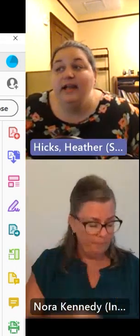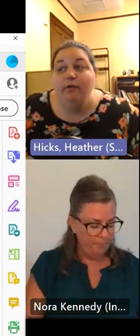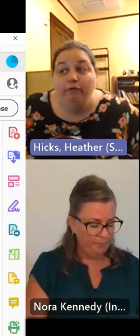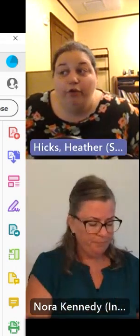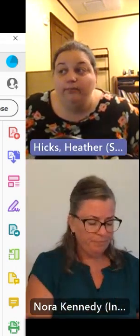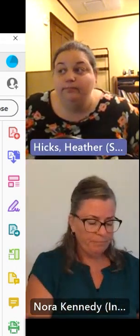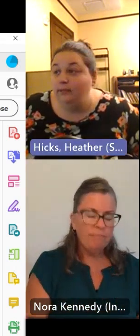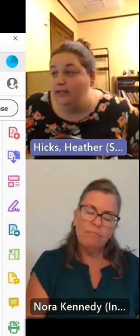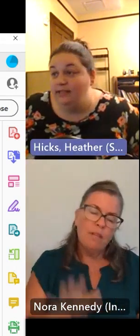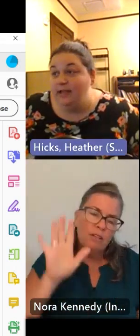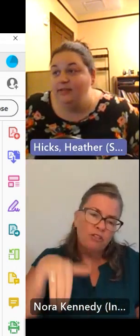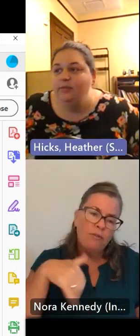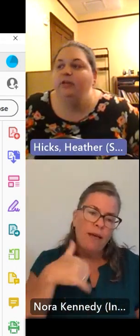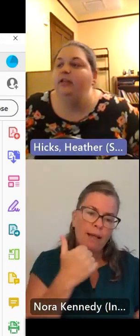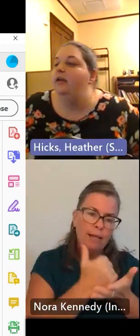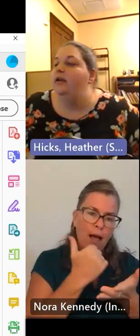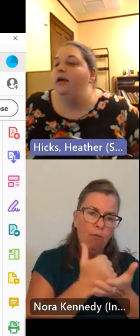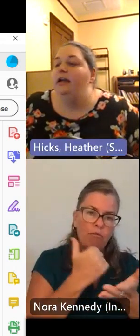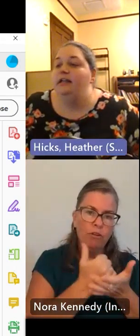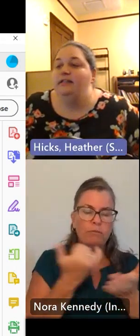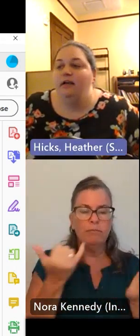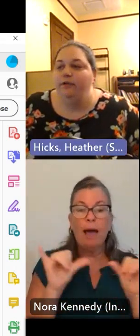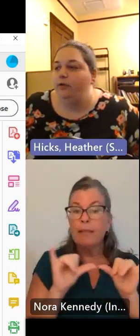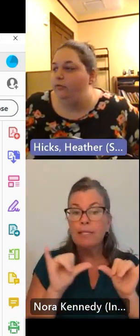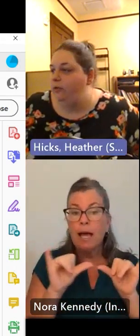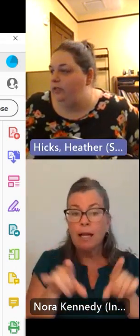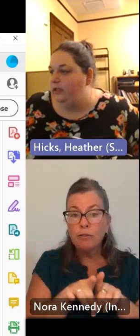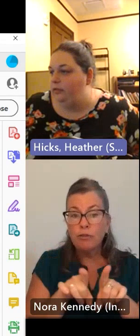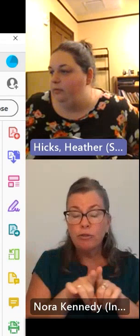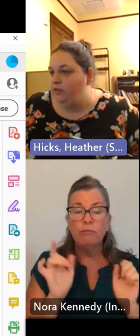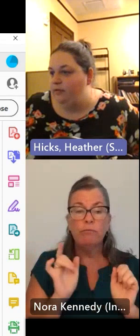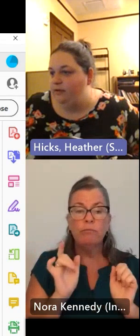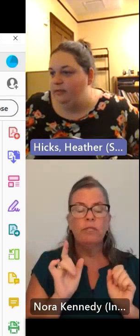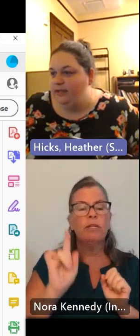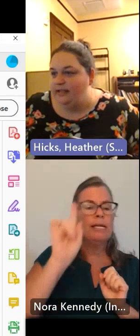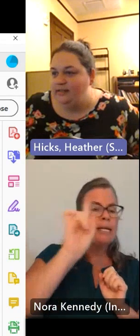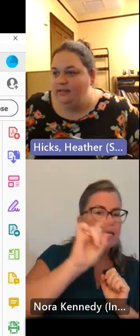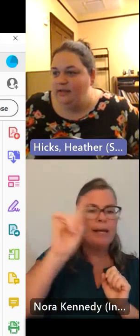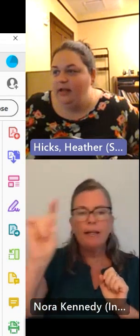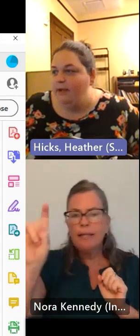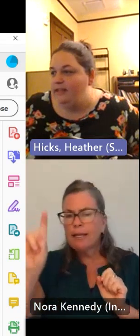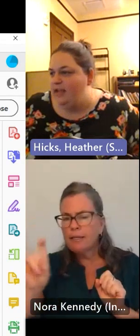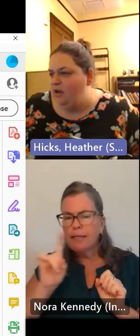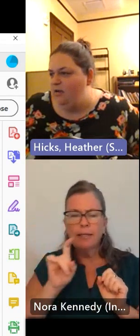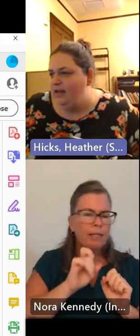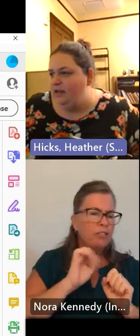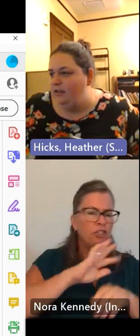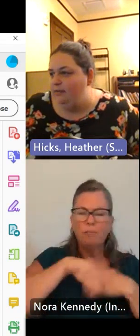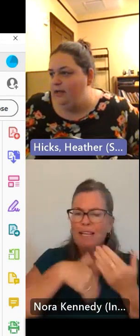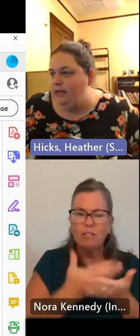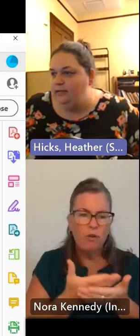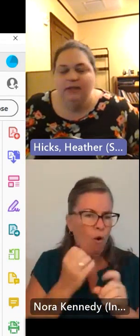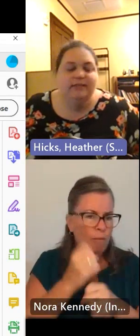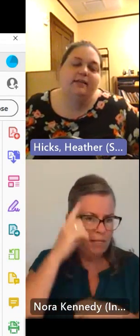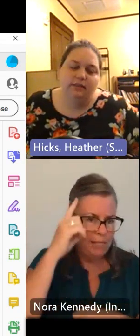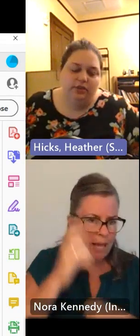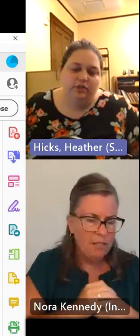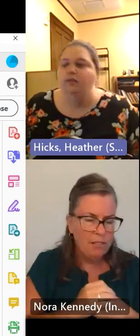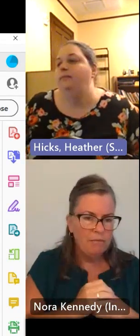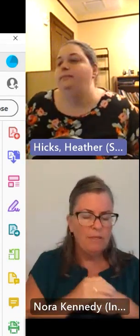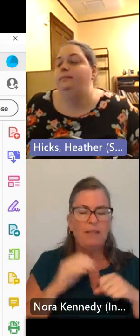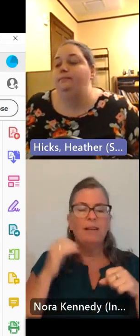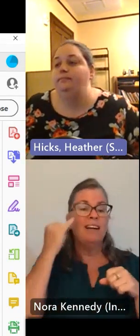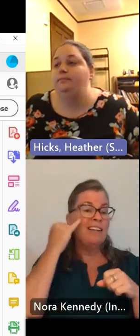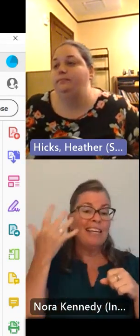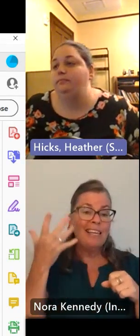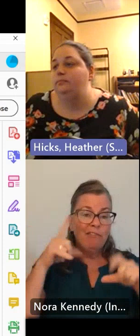And so it is helpful, and size apparently, it is helpful to go through and click through and make sure everything makes sense. And I might say, oh, heading 3, that doesn't make sense, and